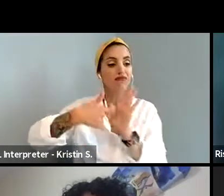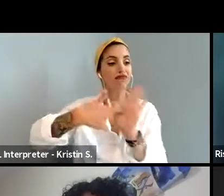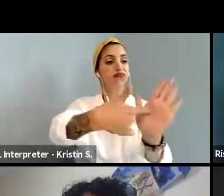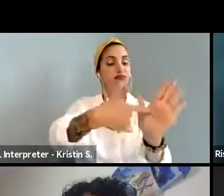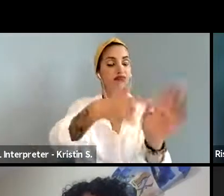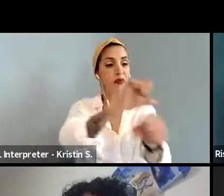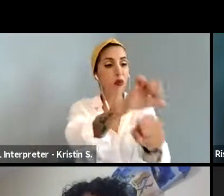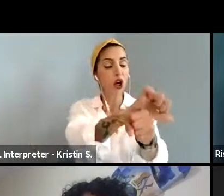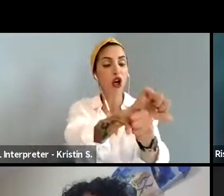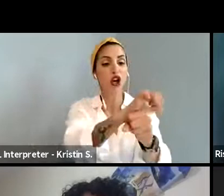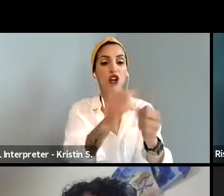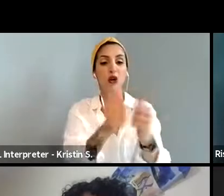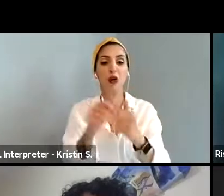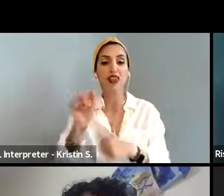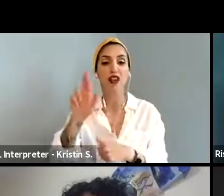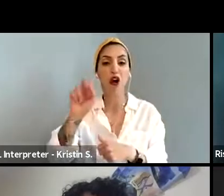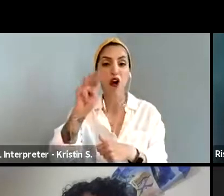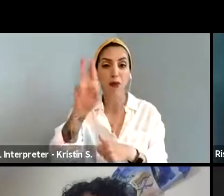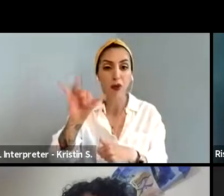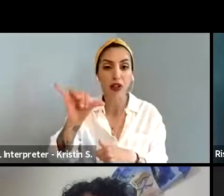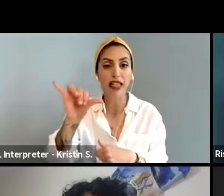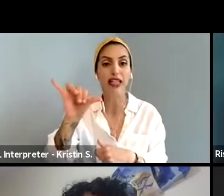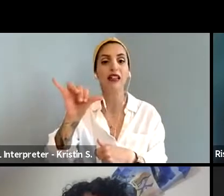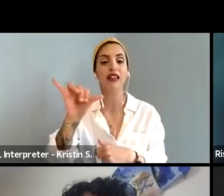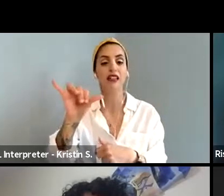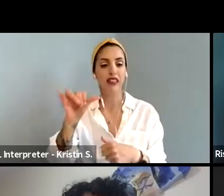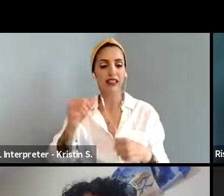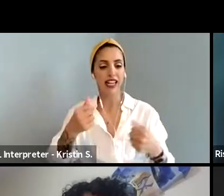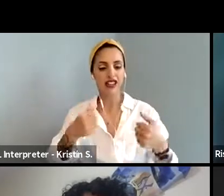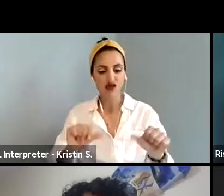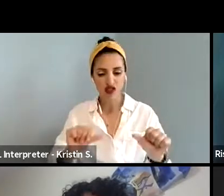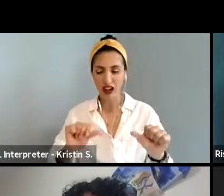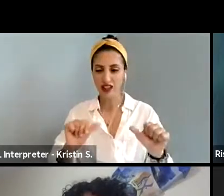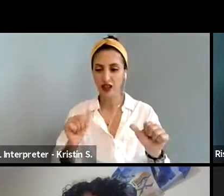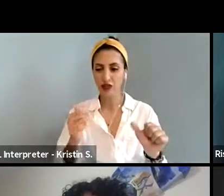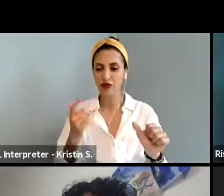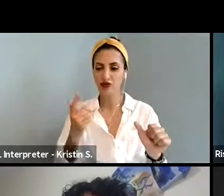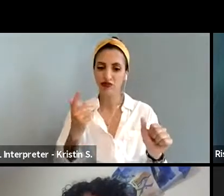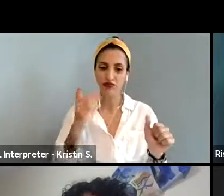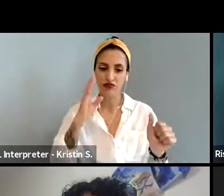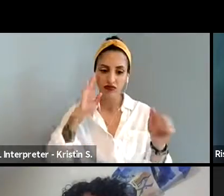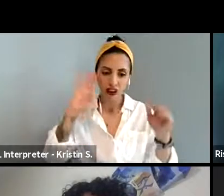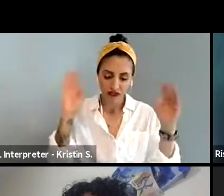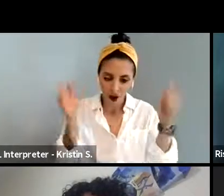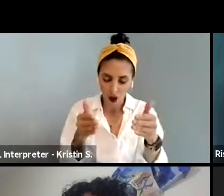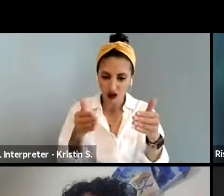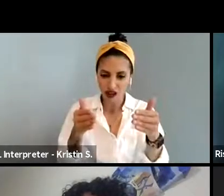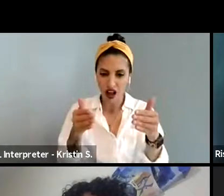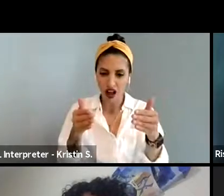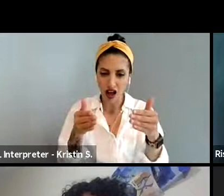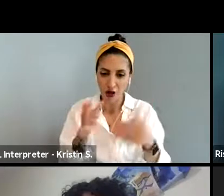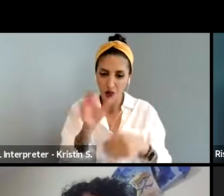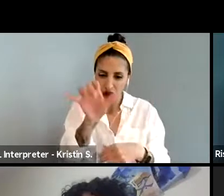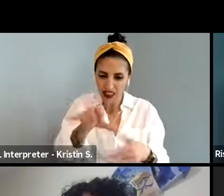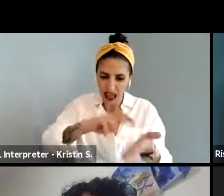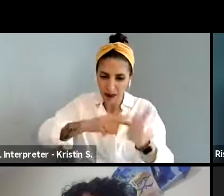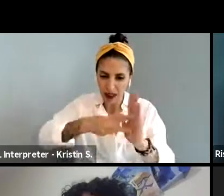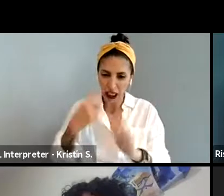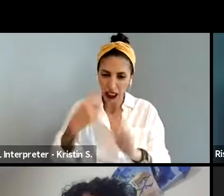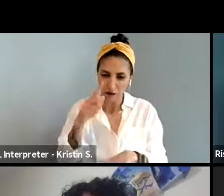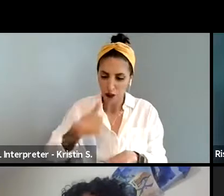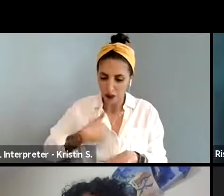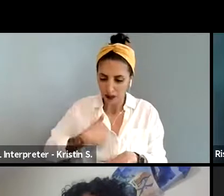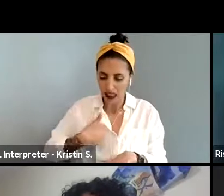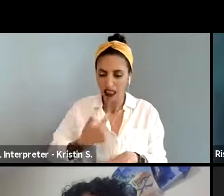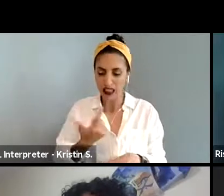Park Armory and really lean into, you know, what does that mean for me personally? And the idea of